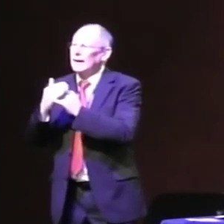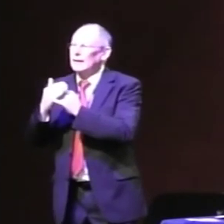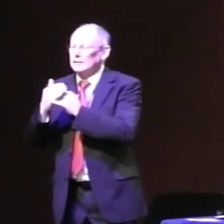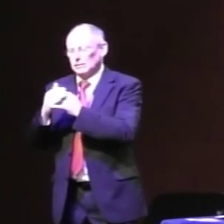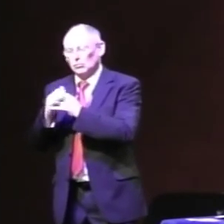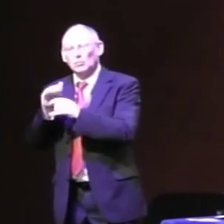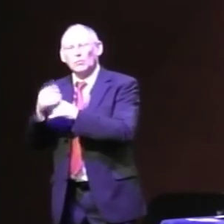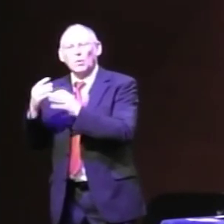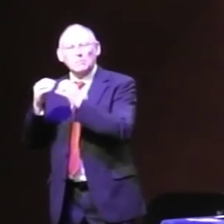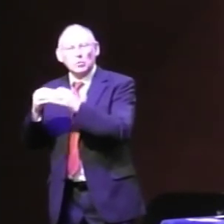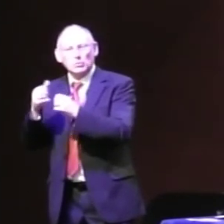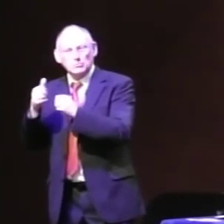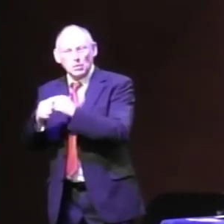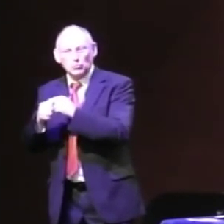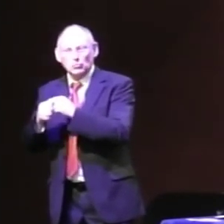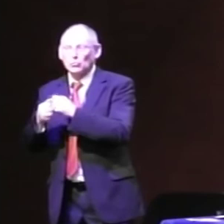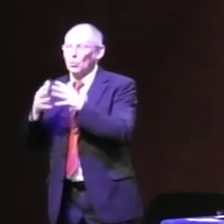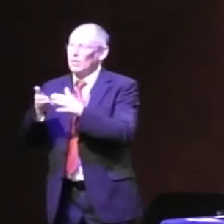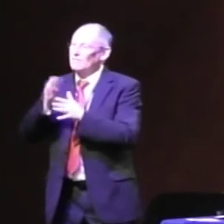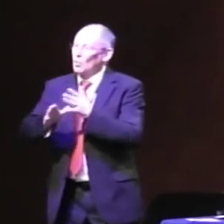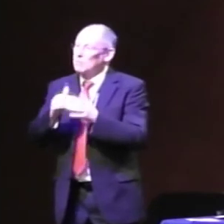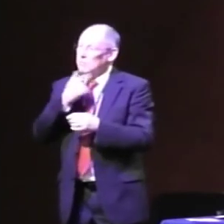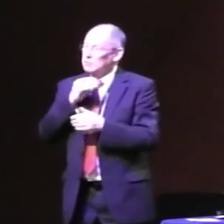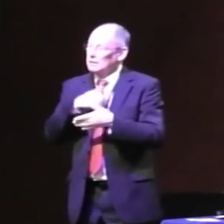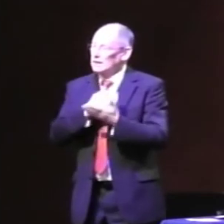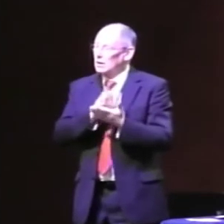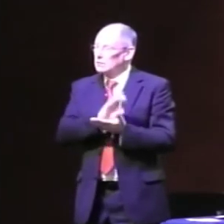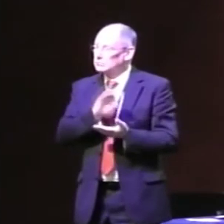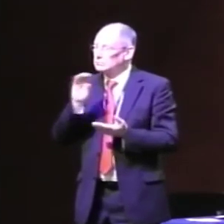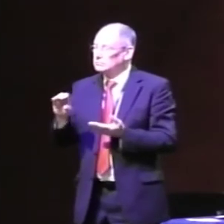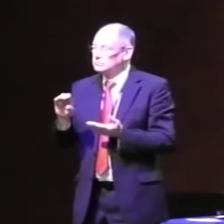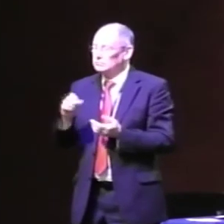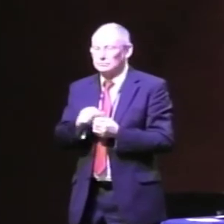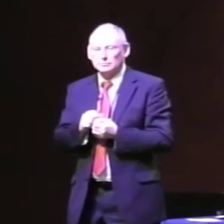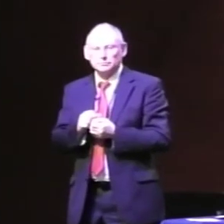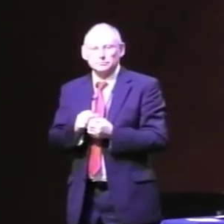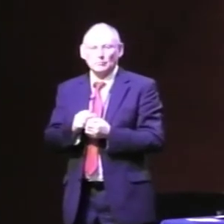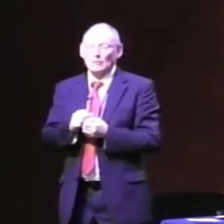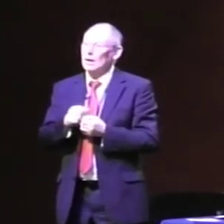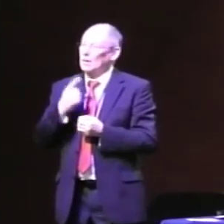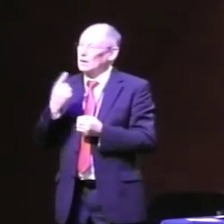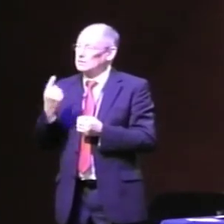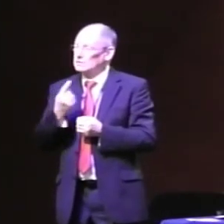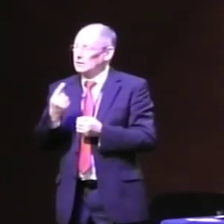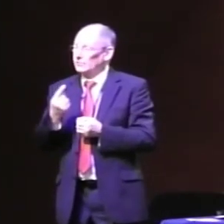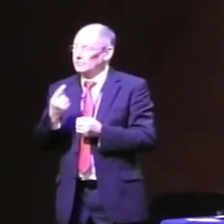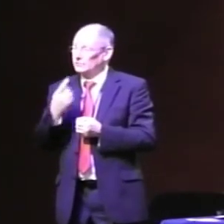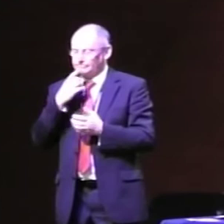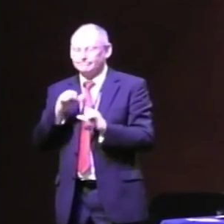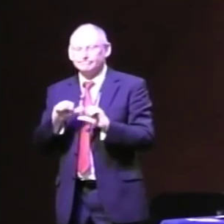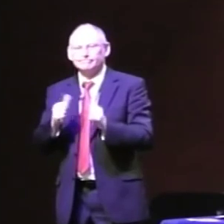over £1 billion worth of money coming out of the public sector and the public purse. That in itself is confirmation of